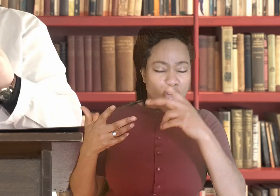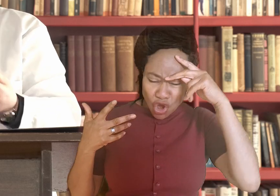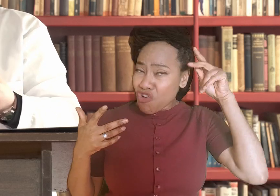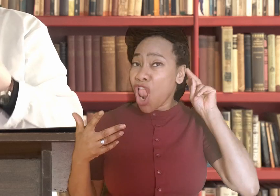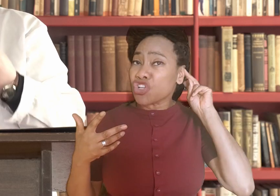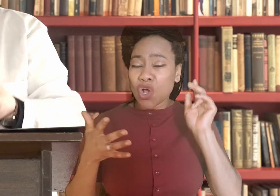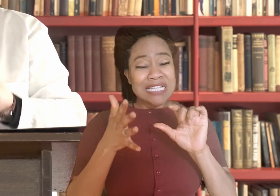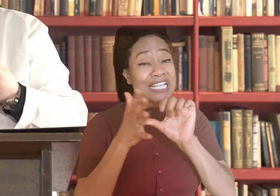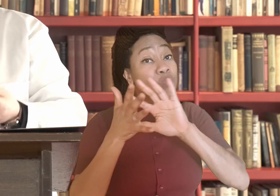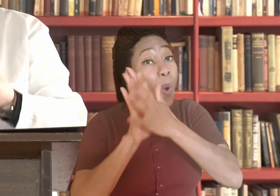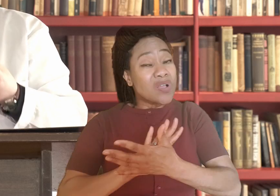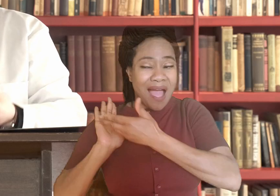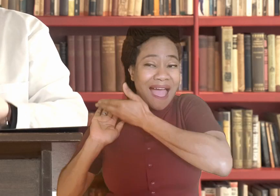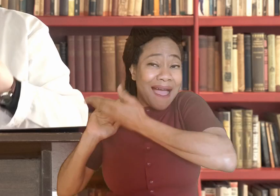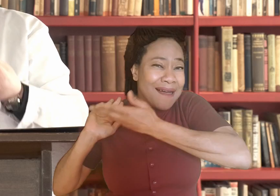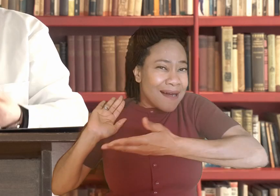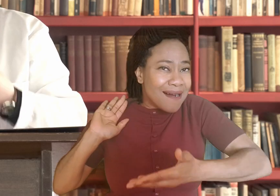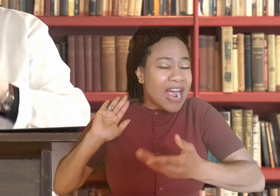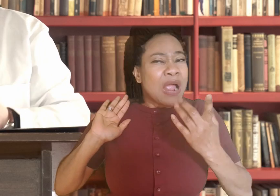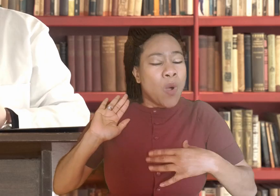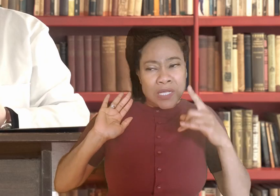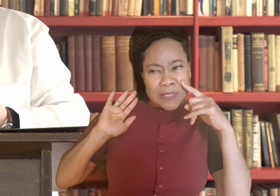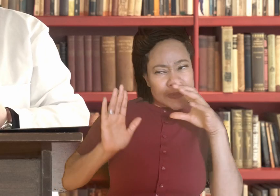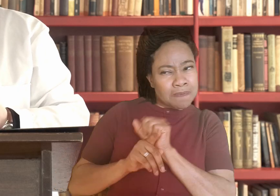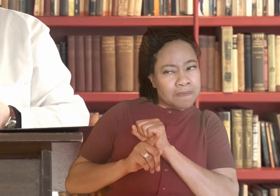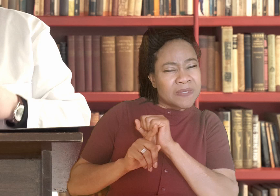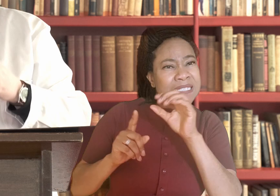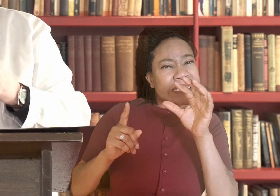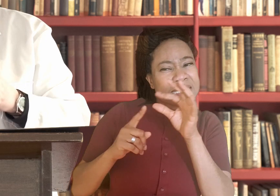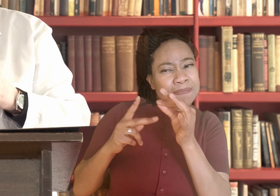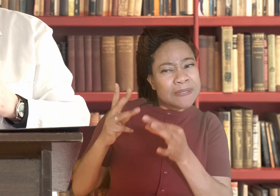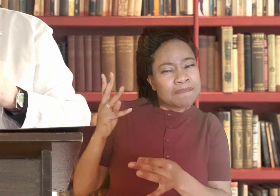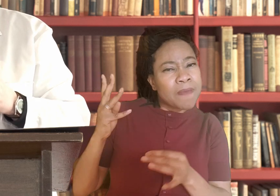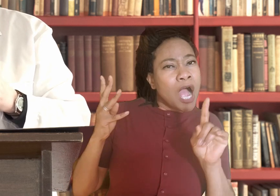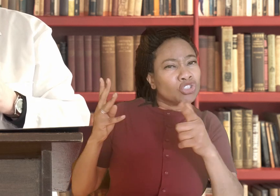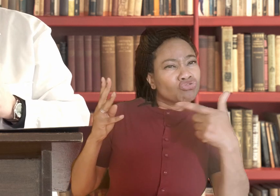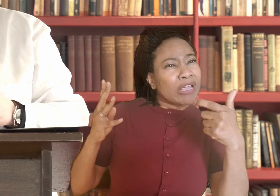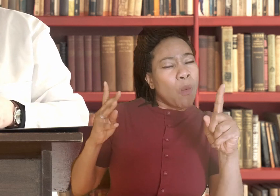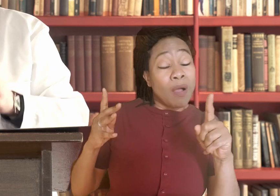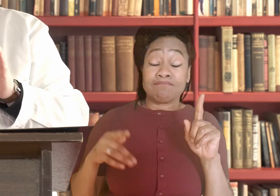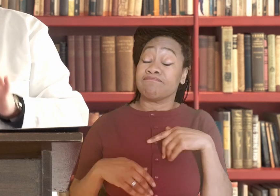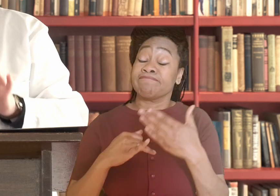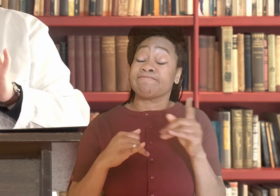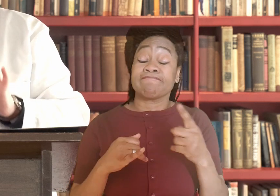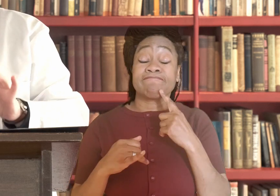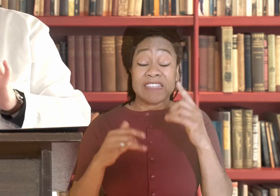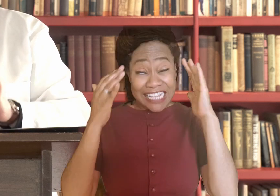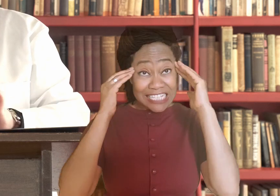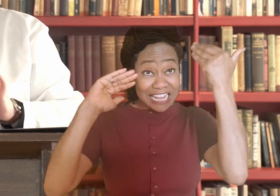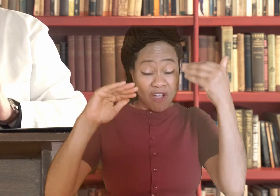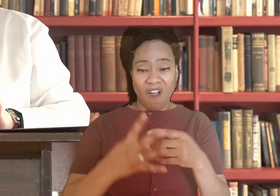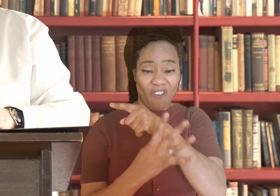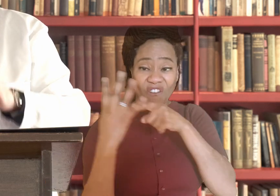he wanted to create the definitive list of symptoms and triggers for hysteria. He eventually described hysteria as having 4